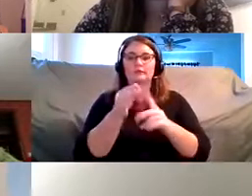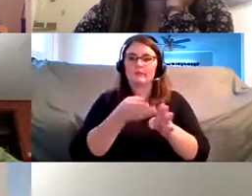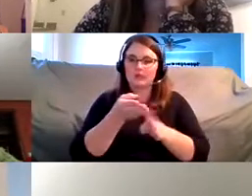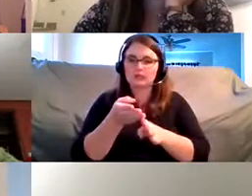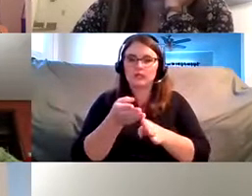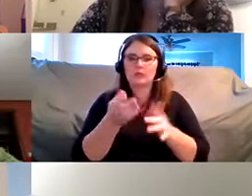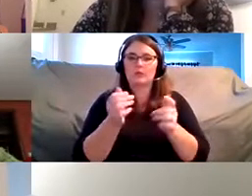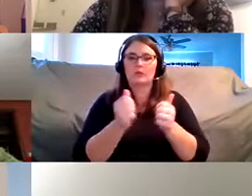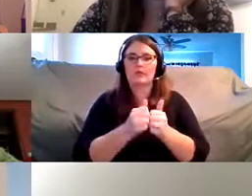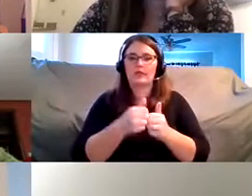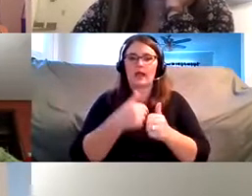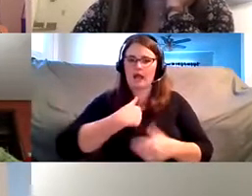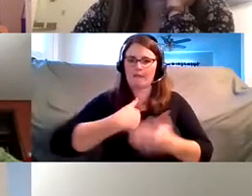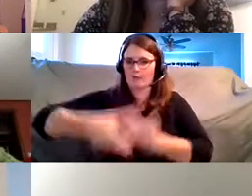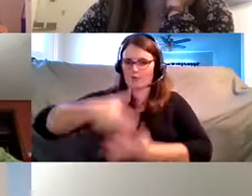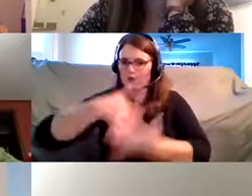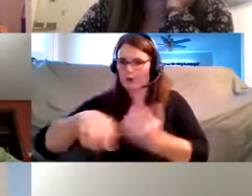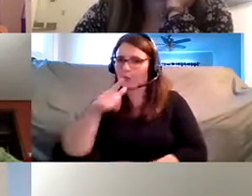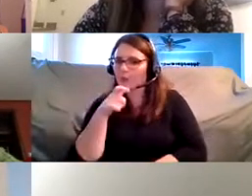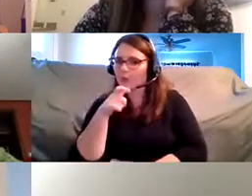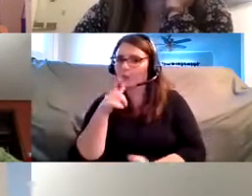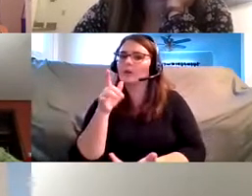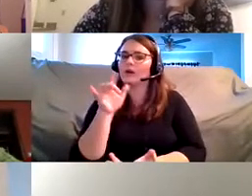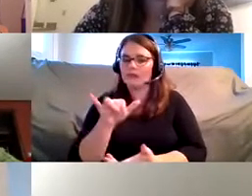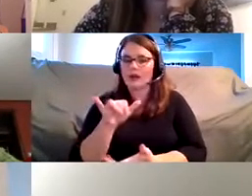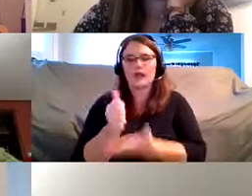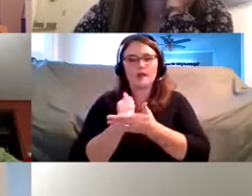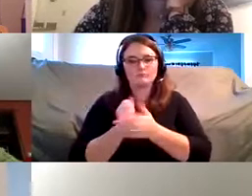with has been very useful for me.